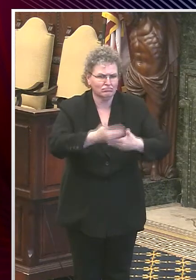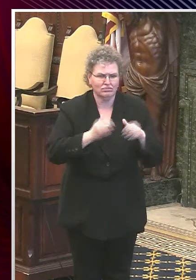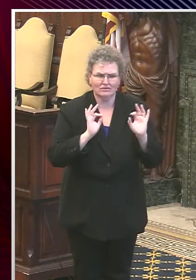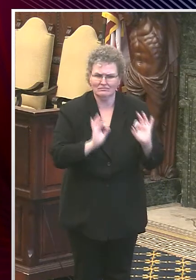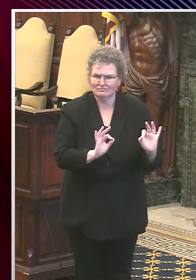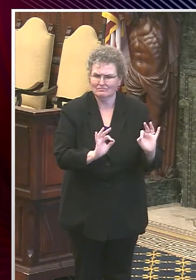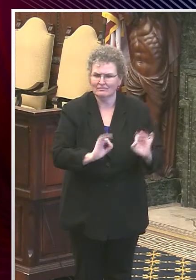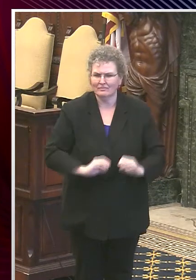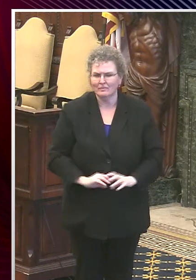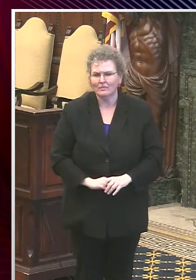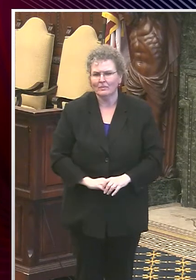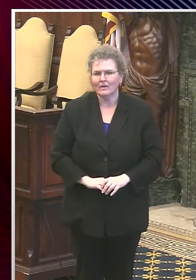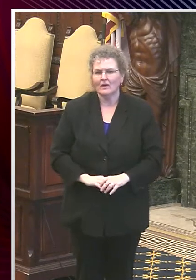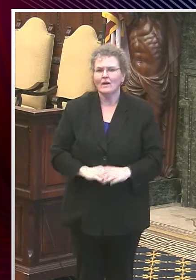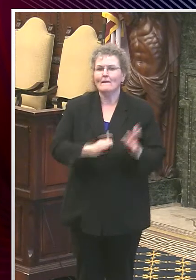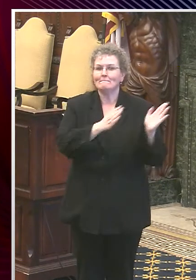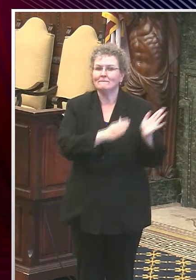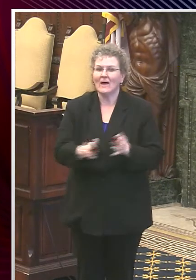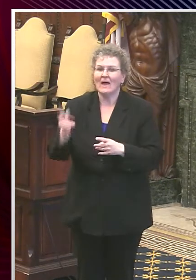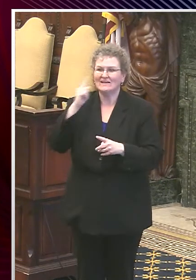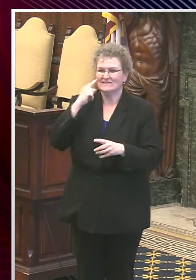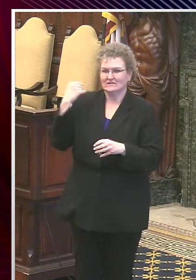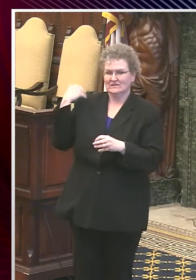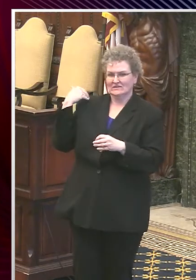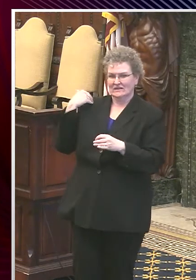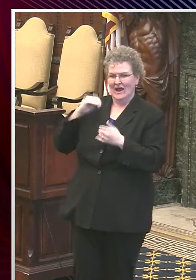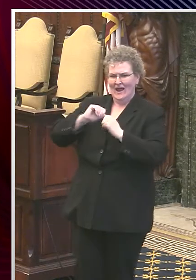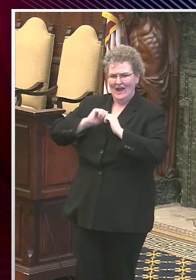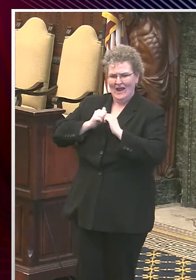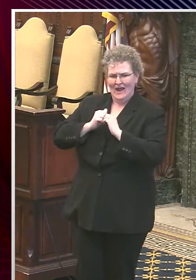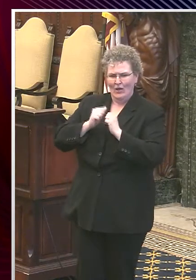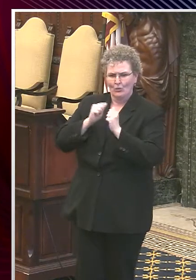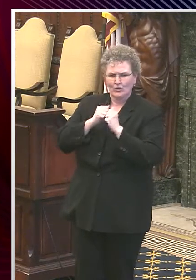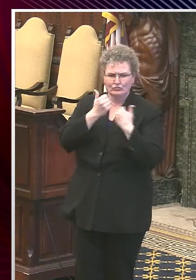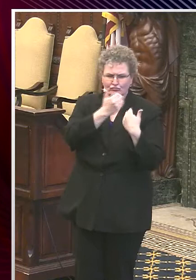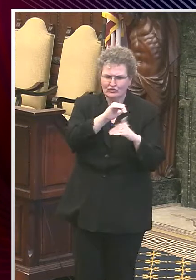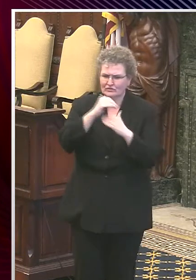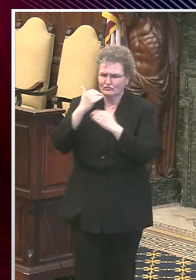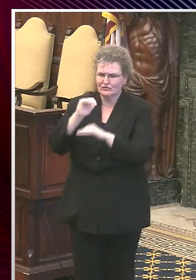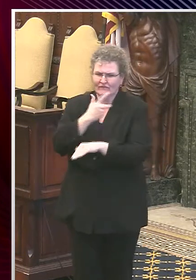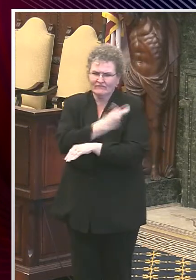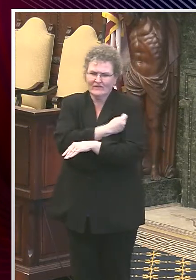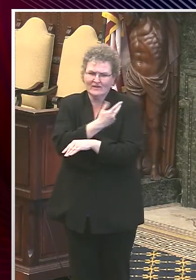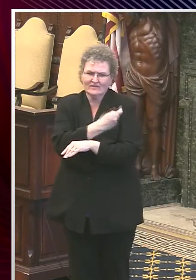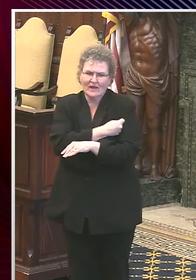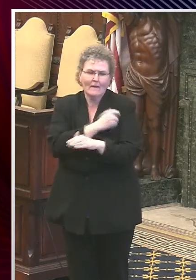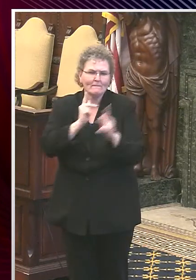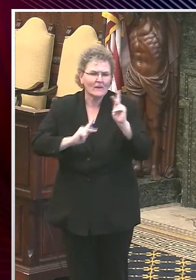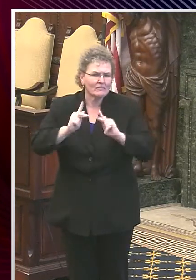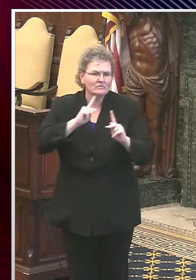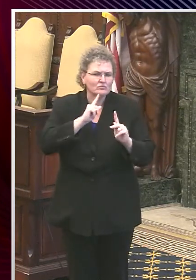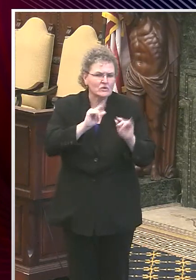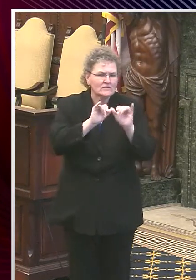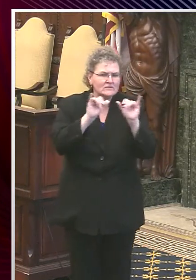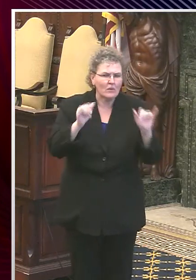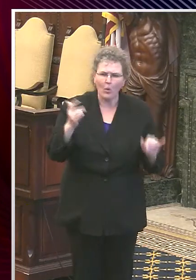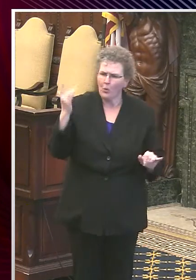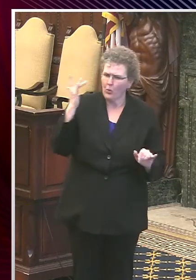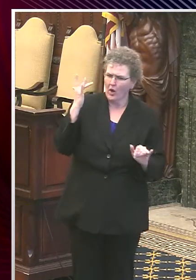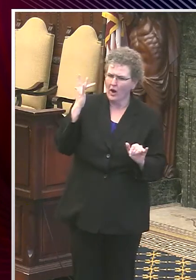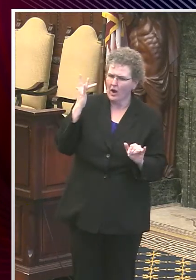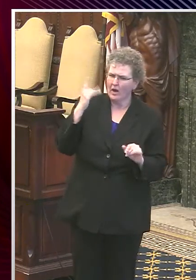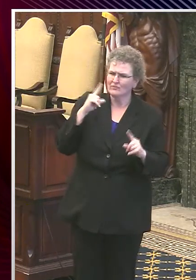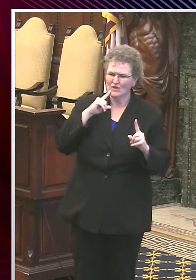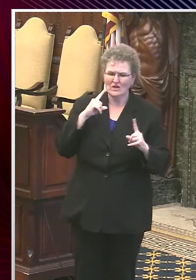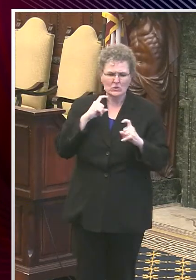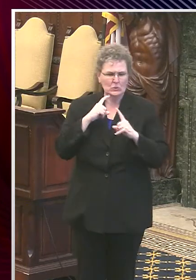We've put out plans before about how we're distributing vaccine, and many people don't understand the system for it. It is complicated. We